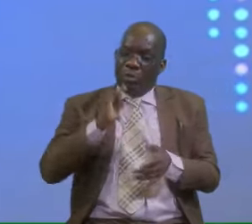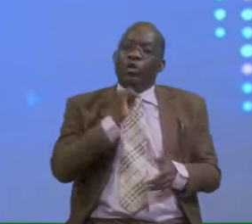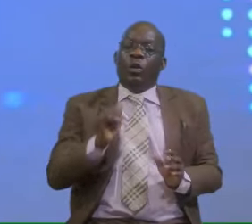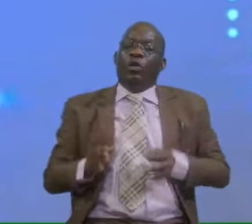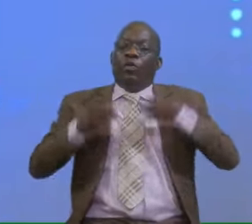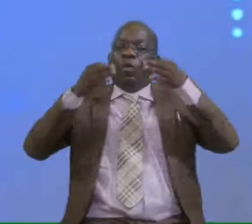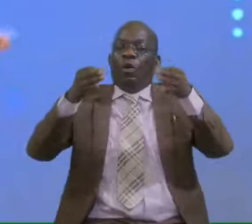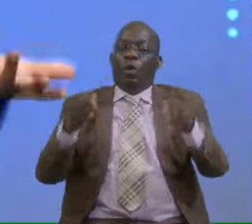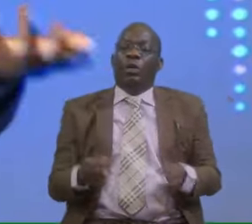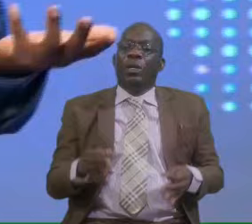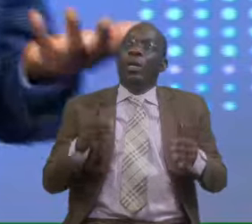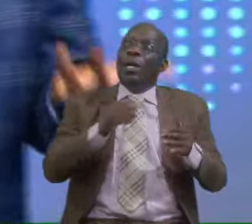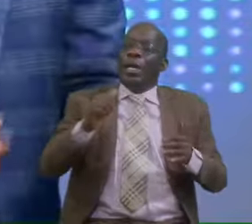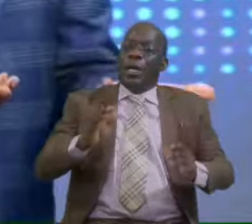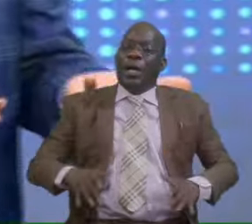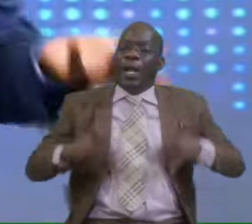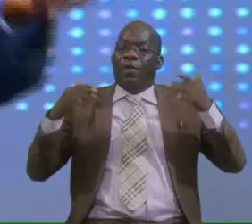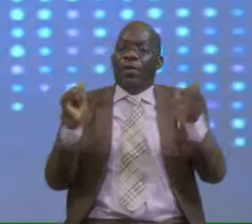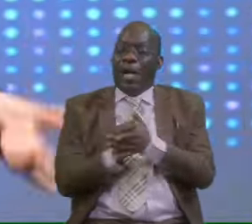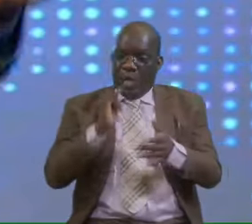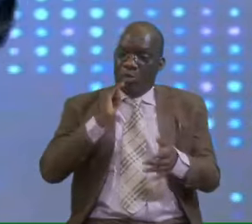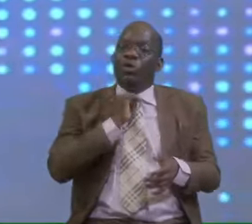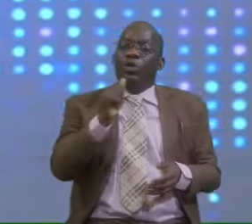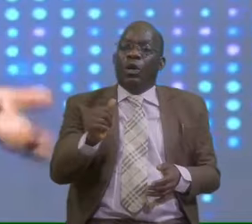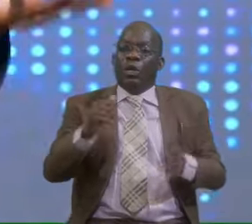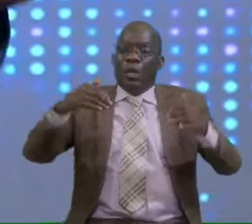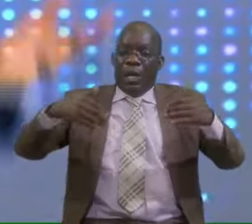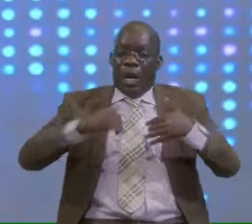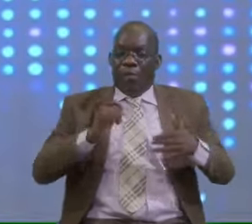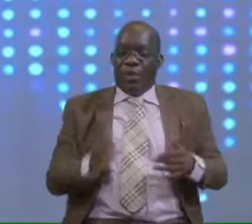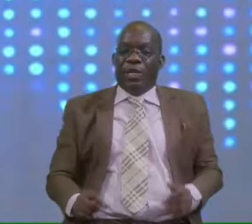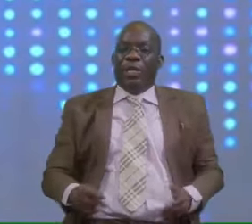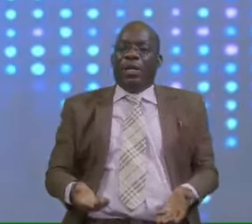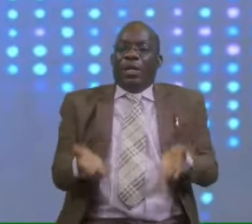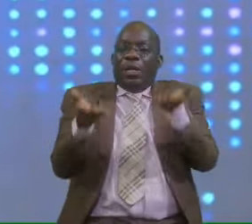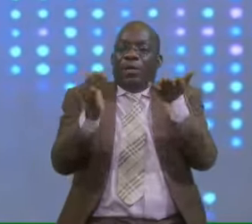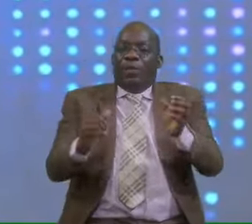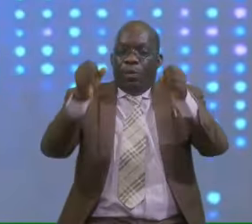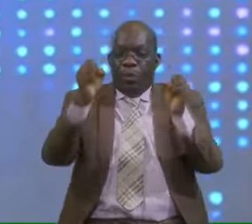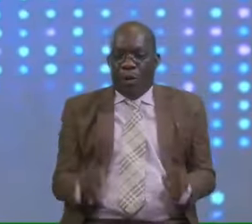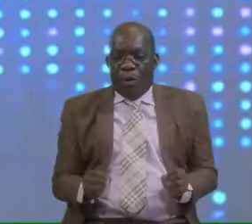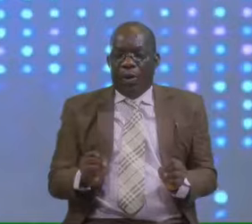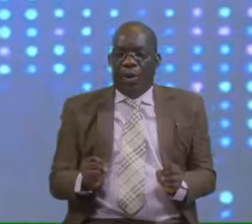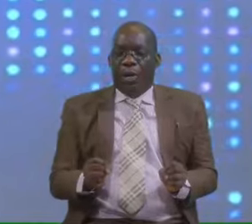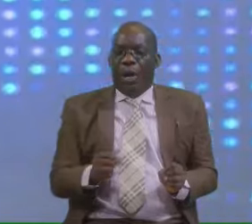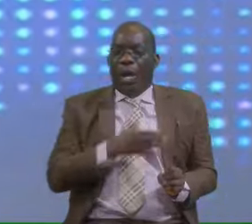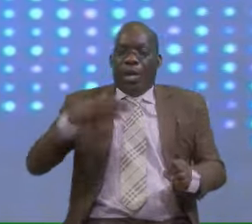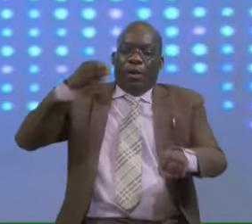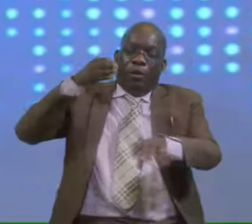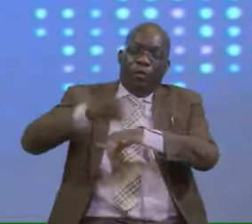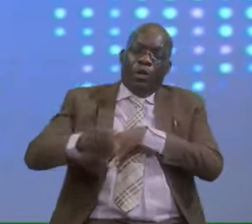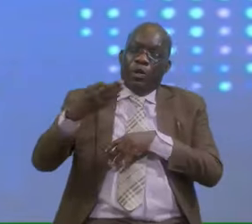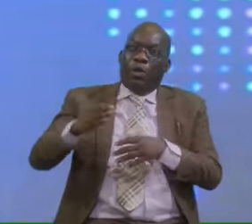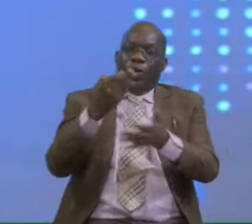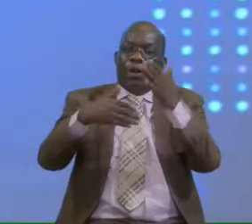looking, a life that is not having the lifting power and force of heaven in your